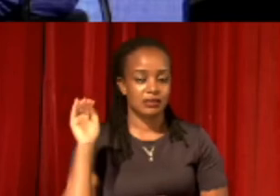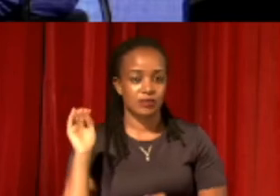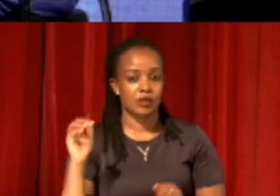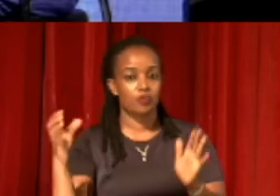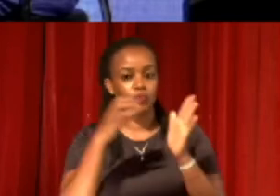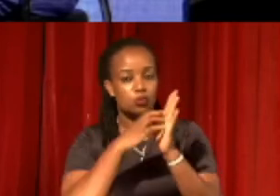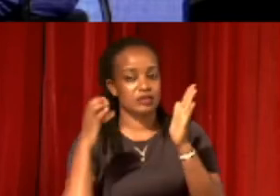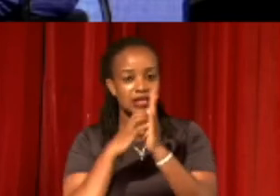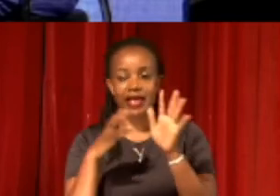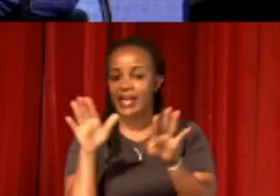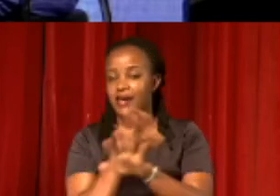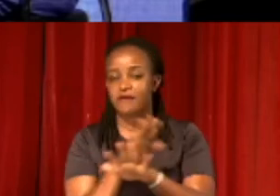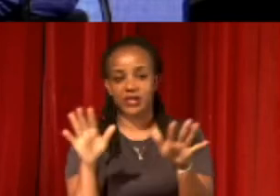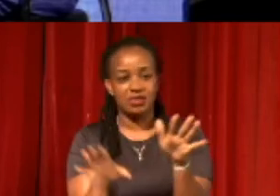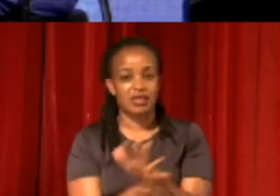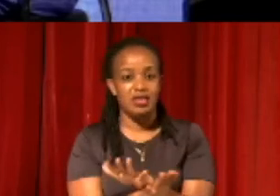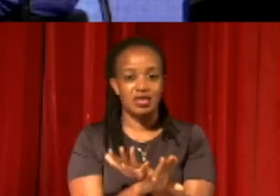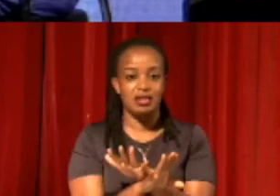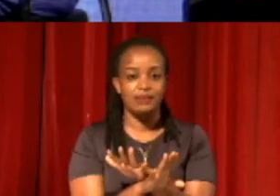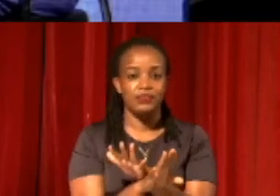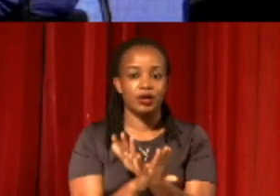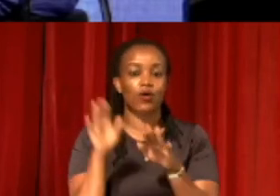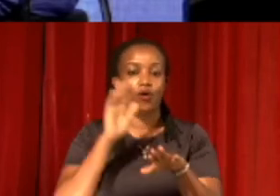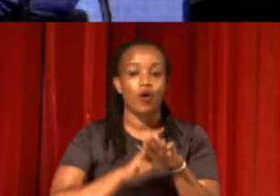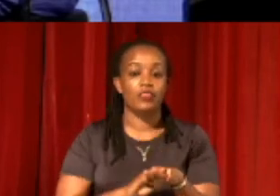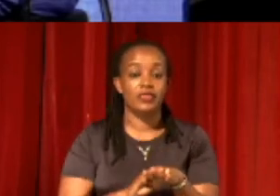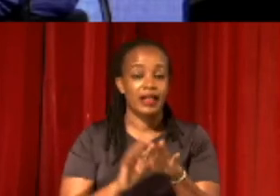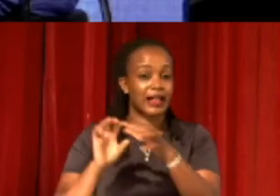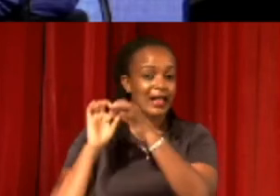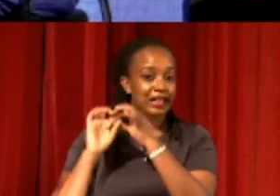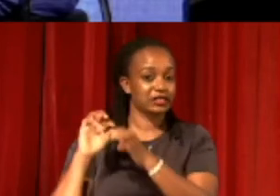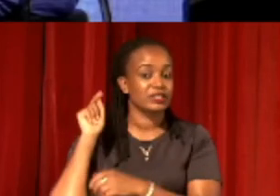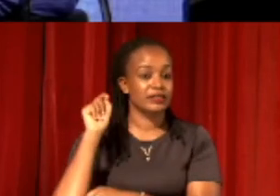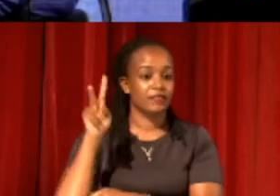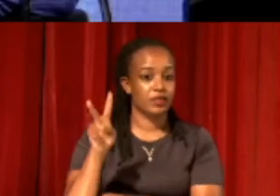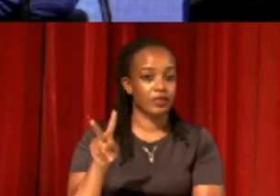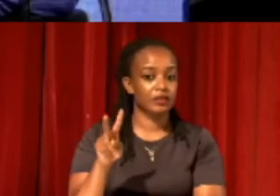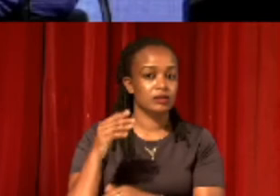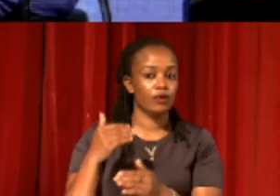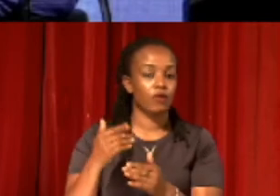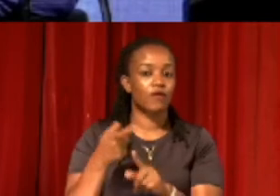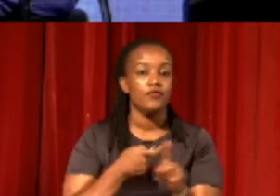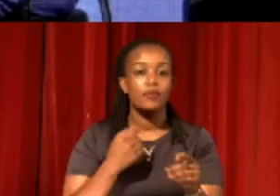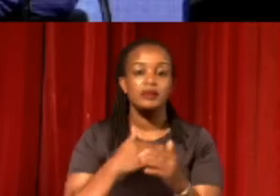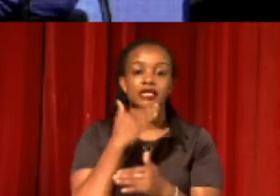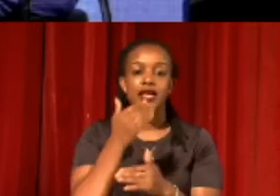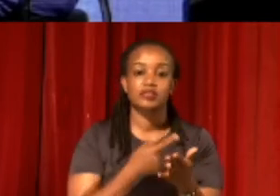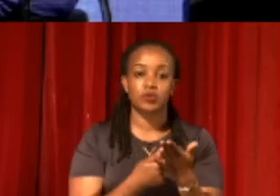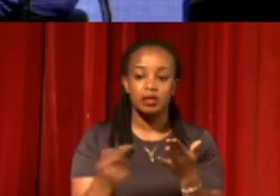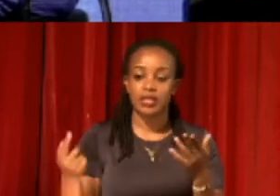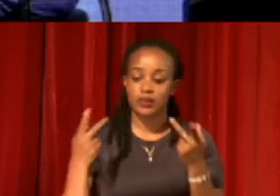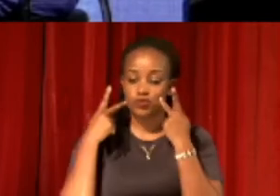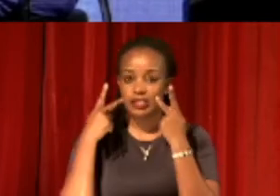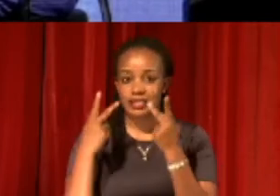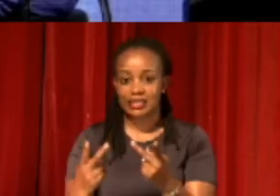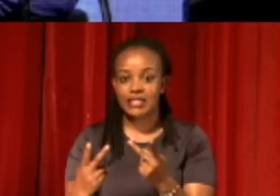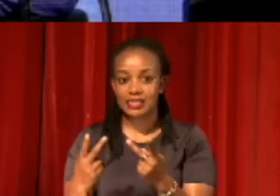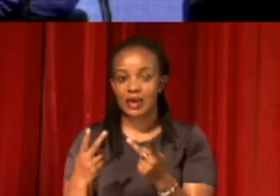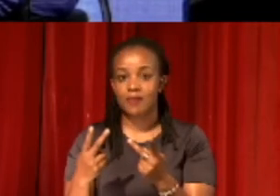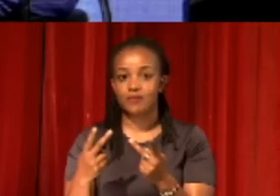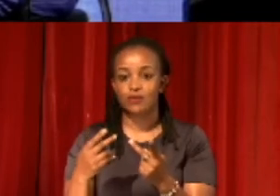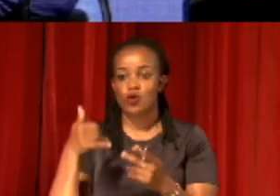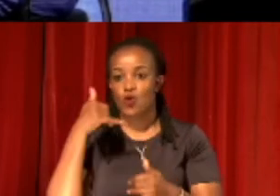with the Together at Home banner that you'll be able to see. So from next week, you will be able to see the call outs from the